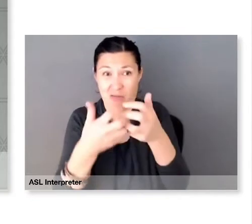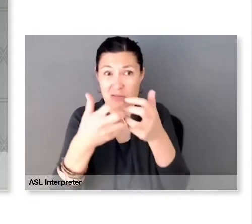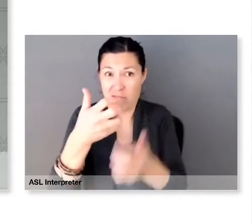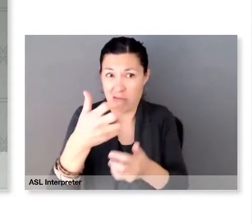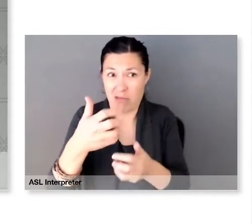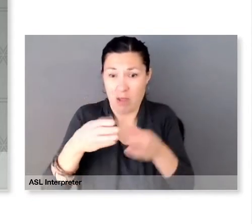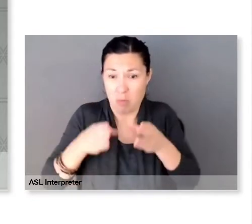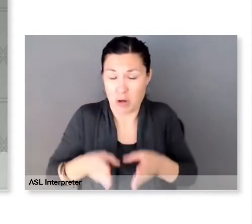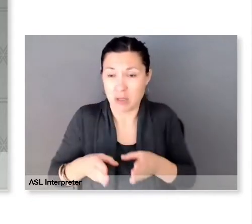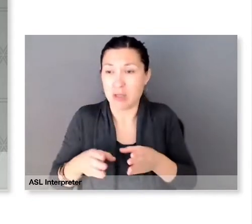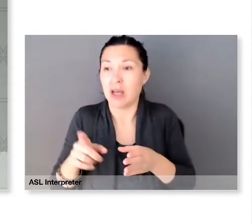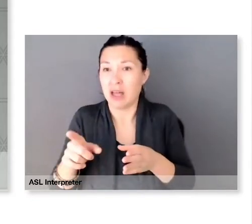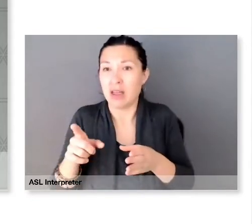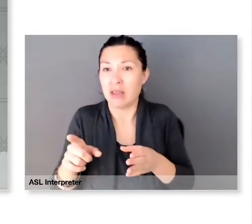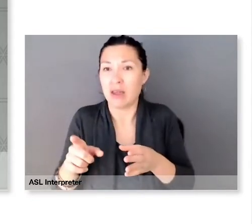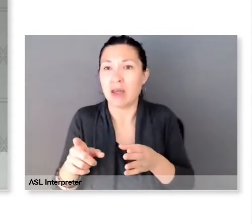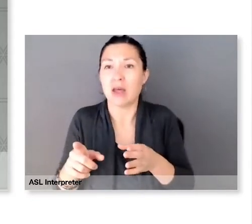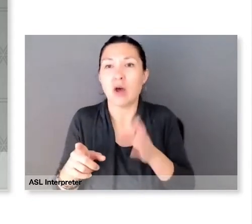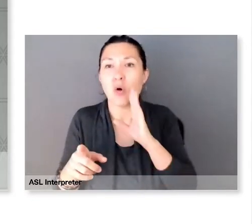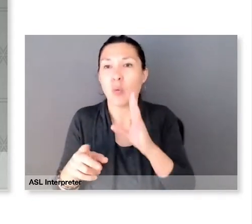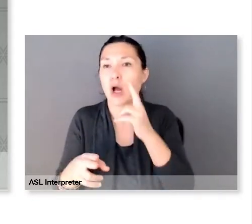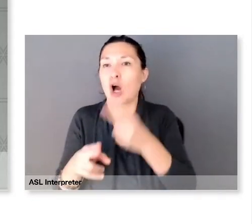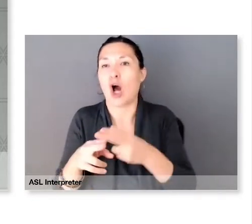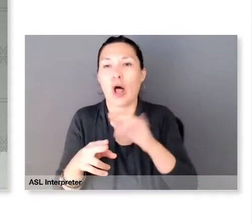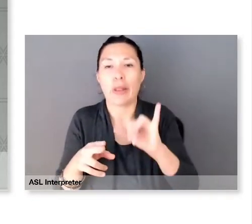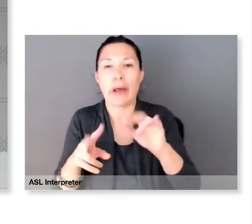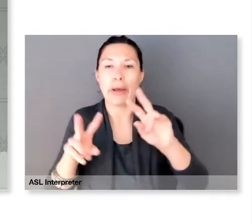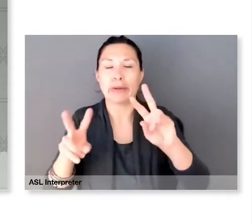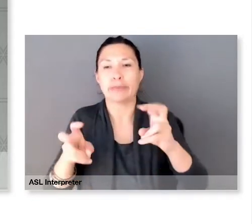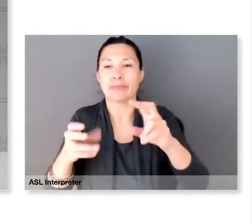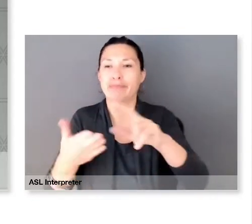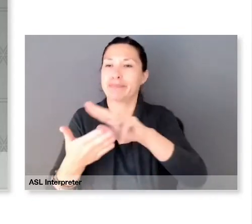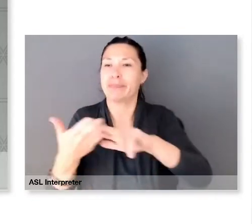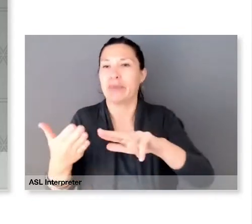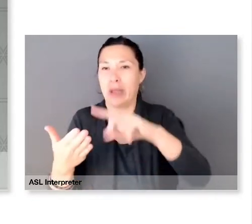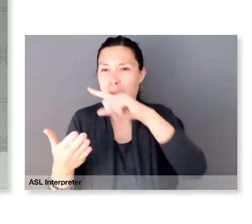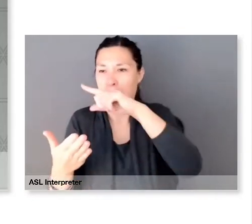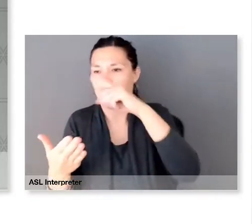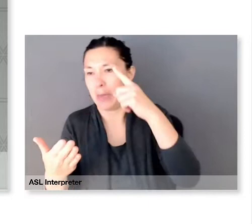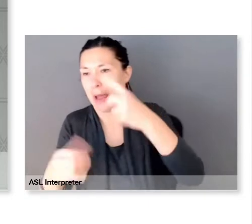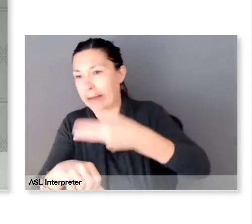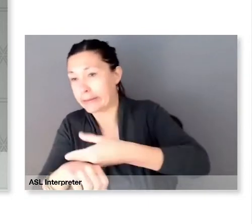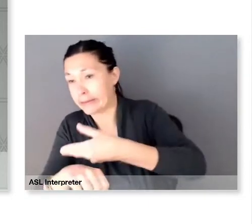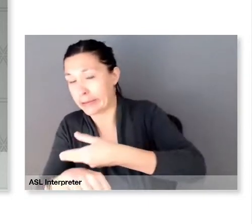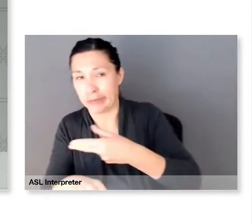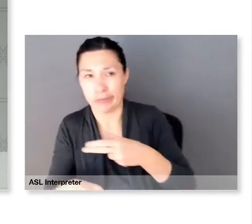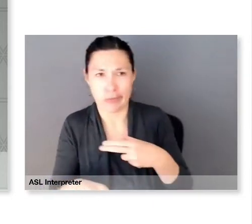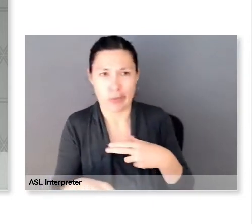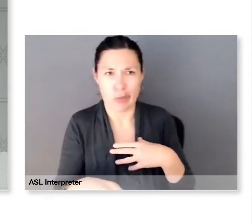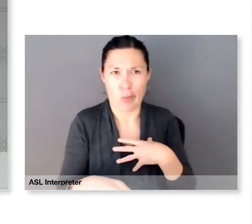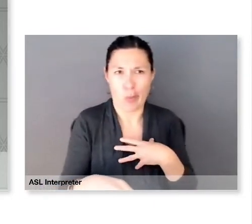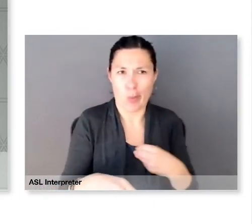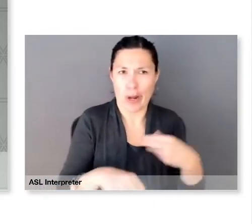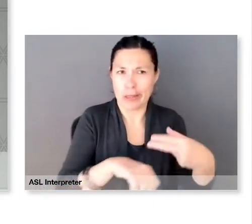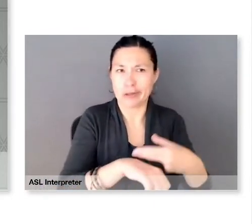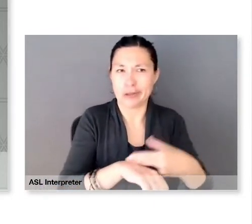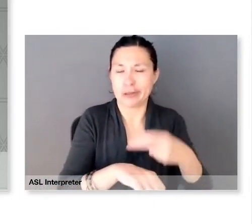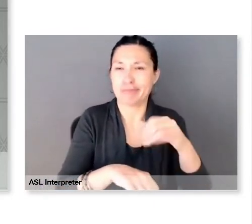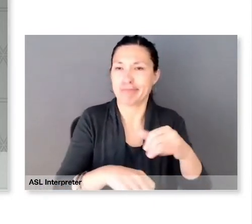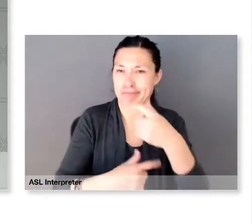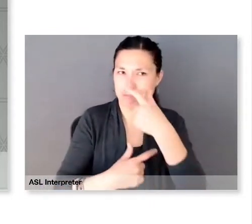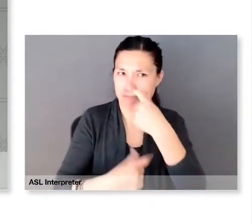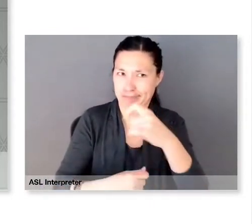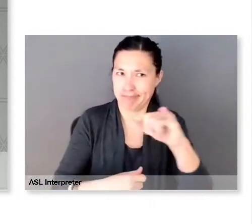in early papers either black sheep or white sheep, tellingly. Fields such as computer-supported cooperative work